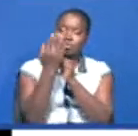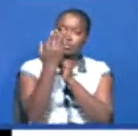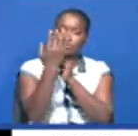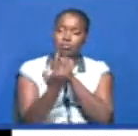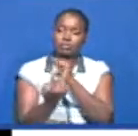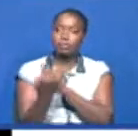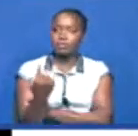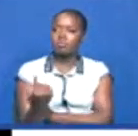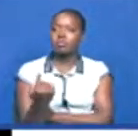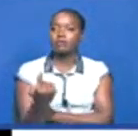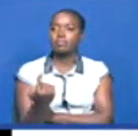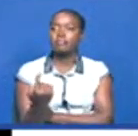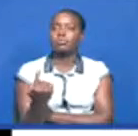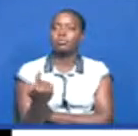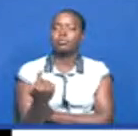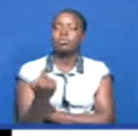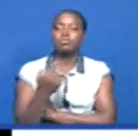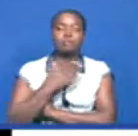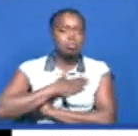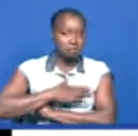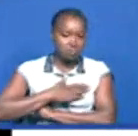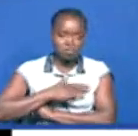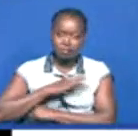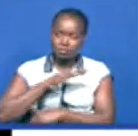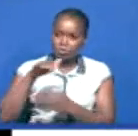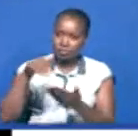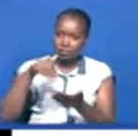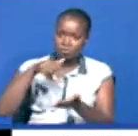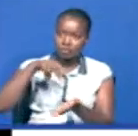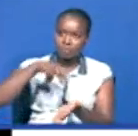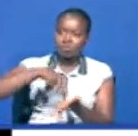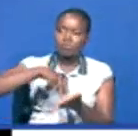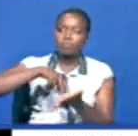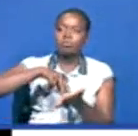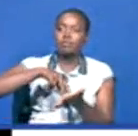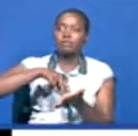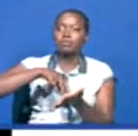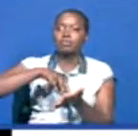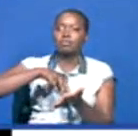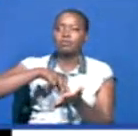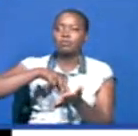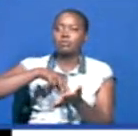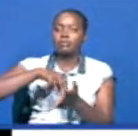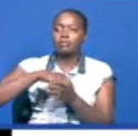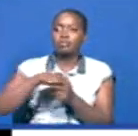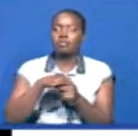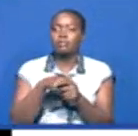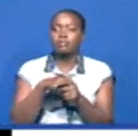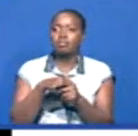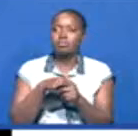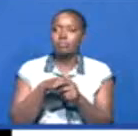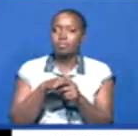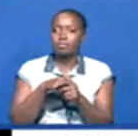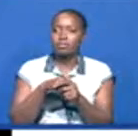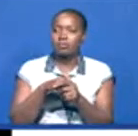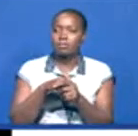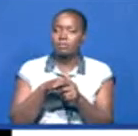we're being requested to be upstanding when we get to 5 so that we can clap for